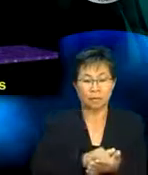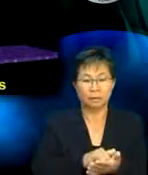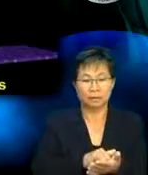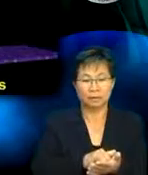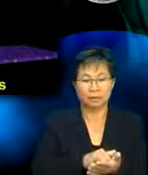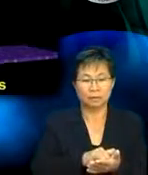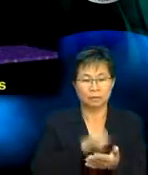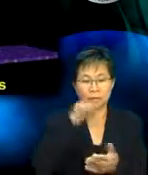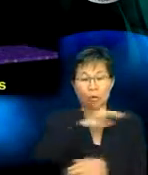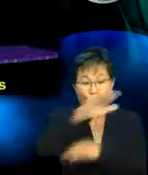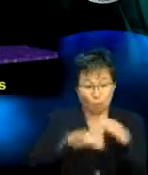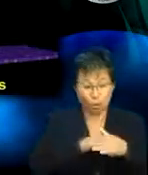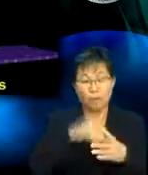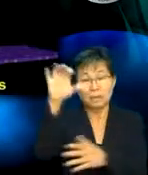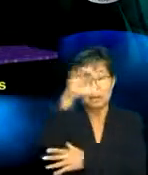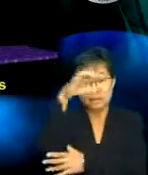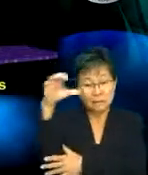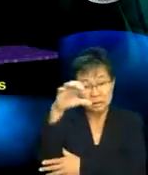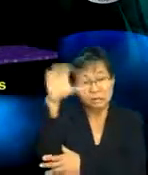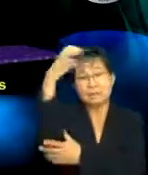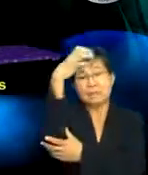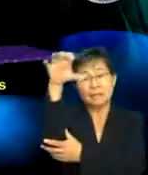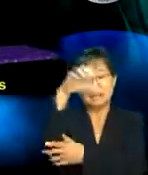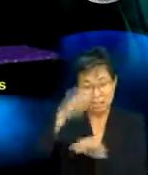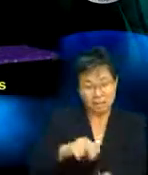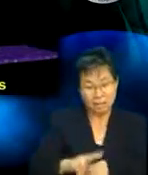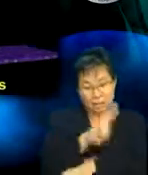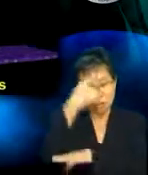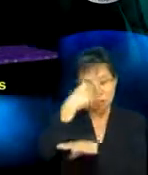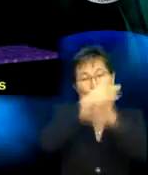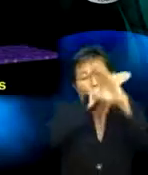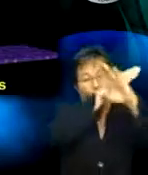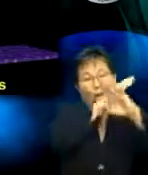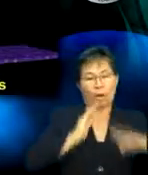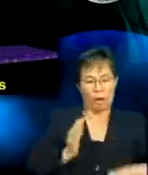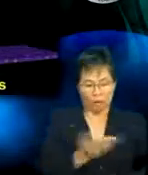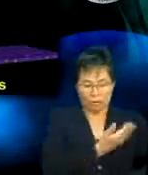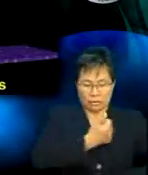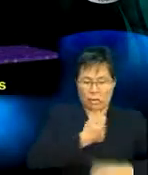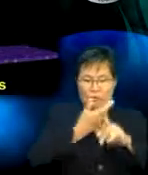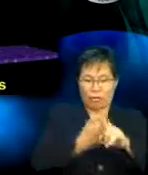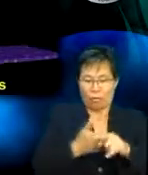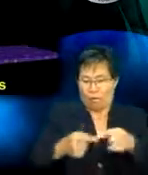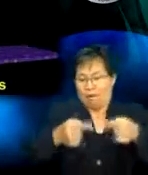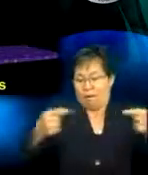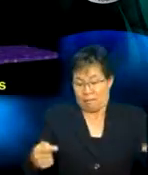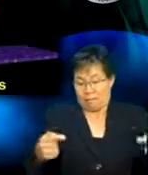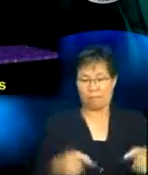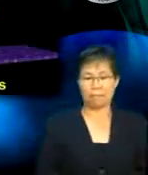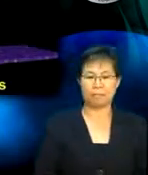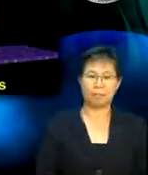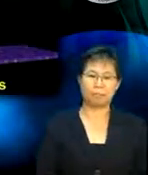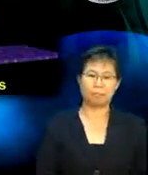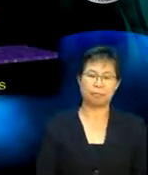And that is not all. A satellite can also be used to protect our soil from